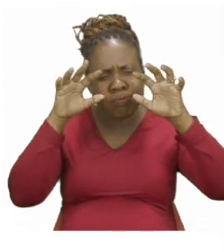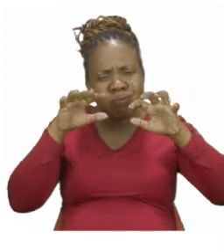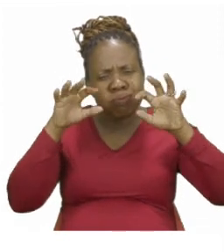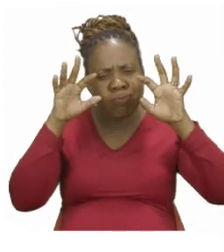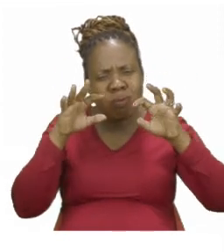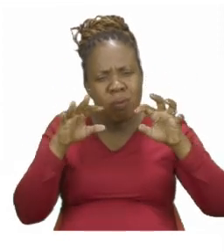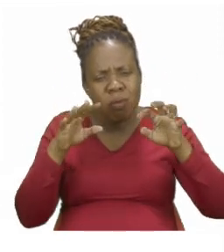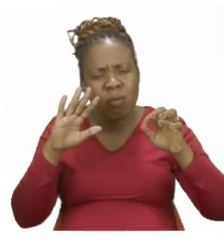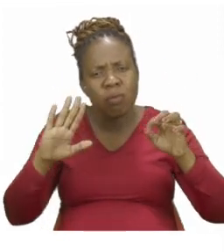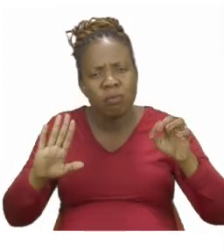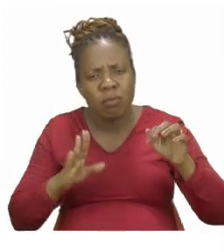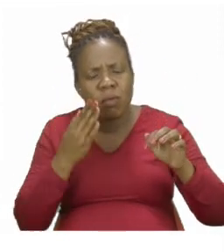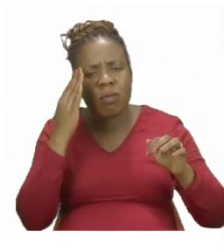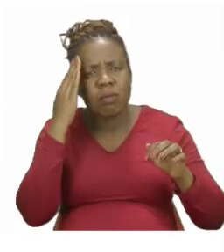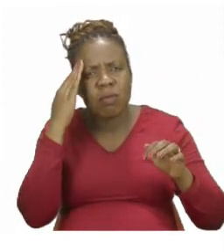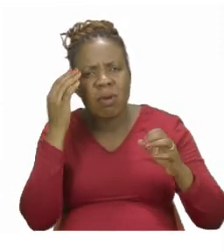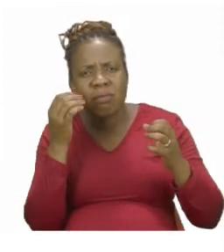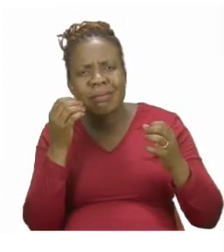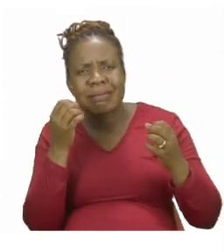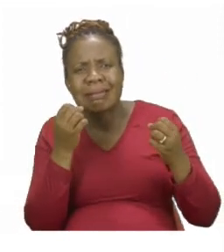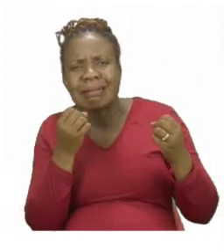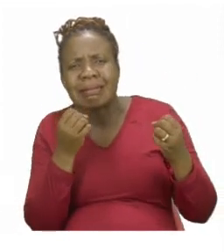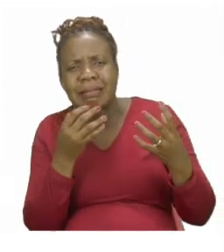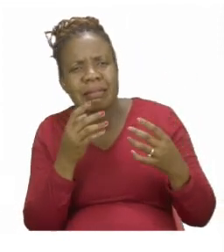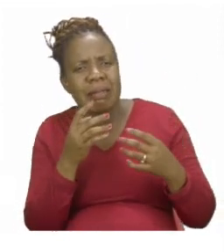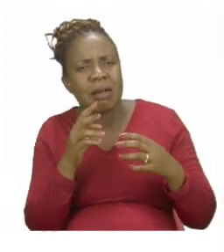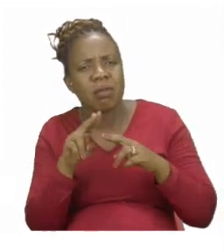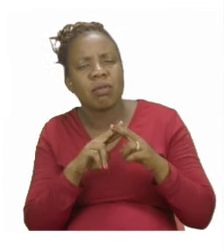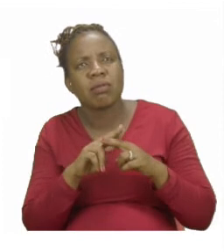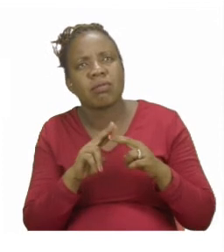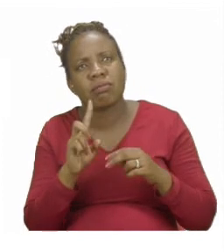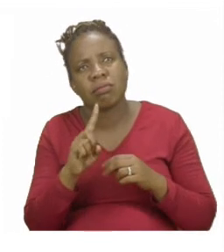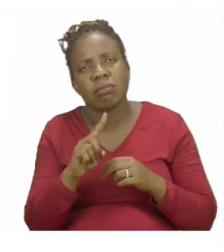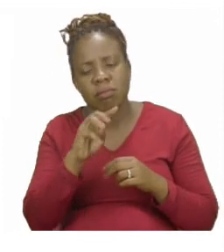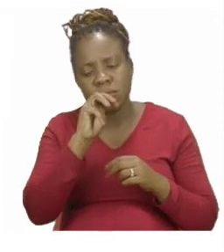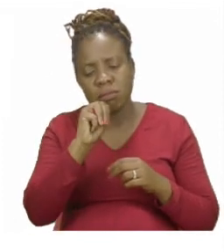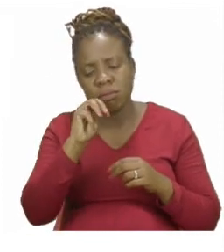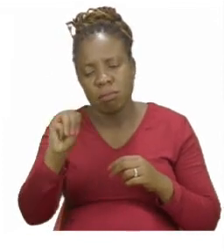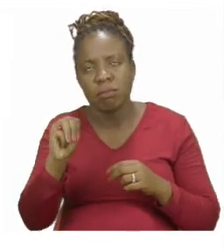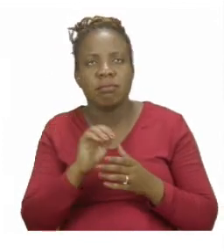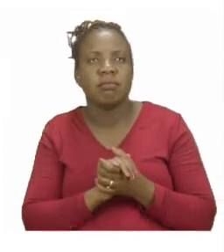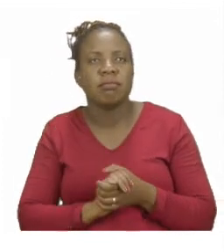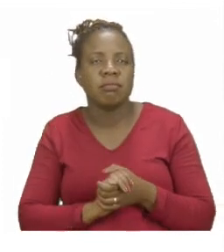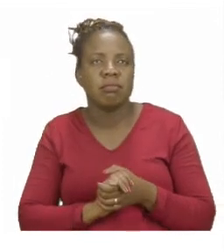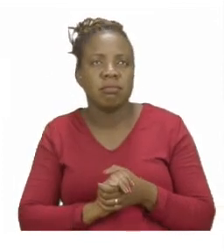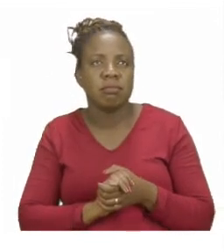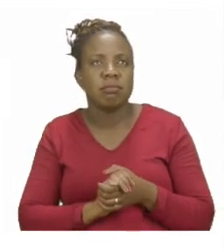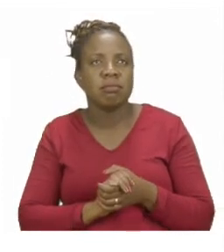in millimeters. Right. Now, I want you to go